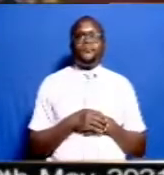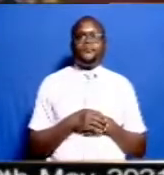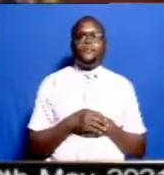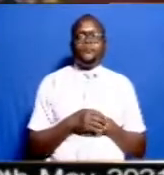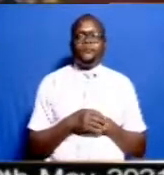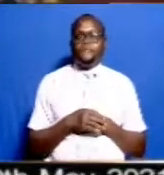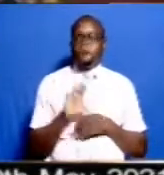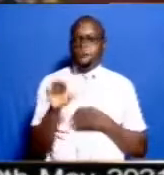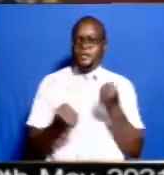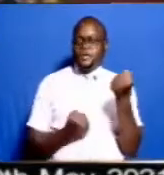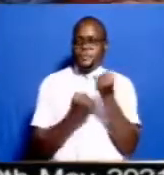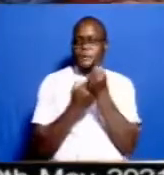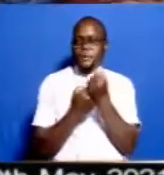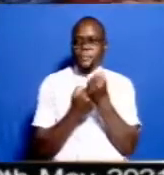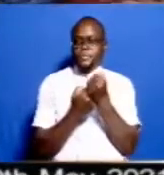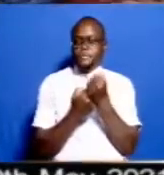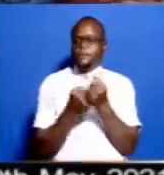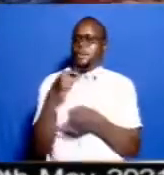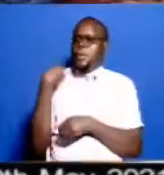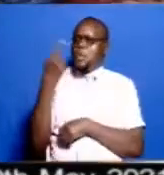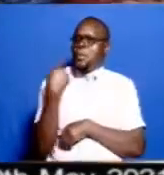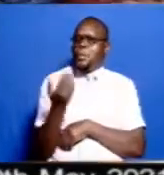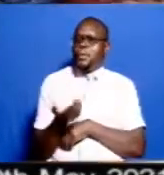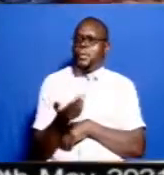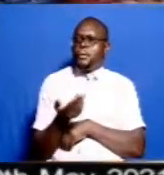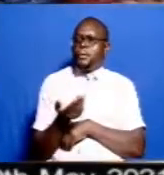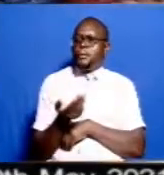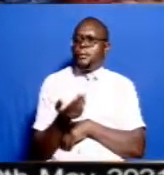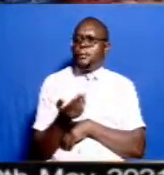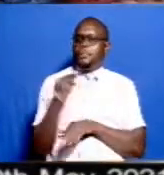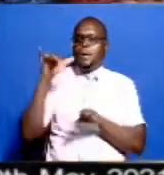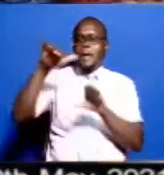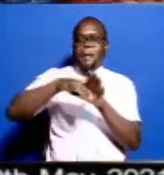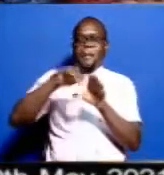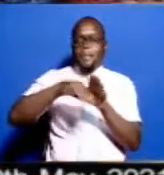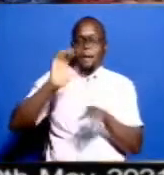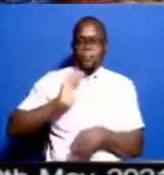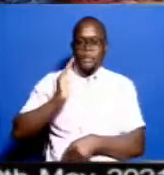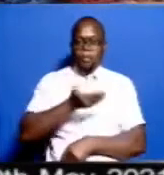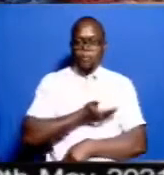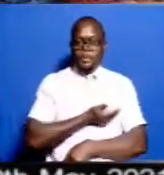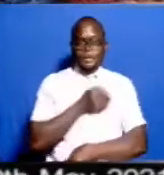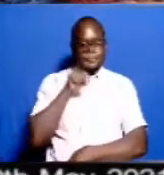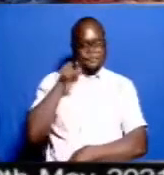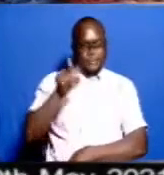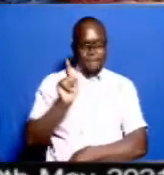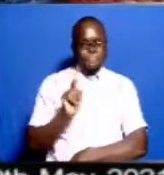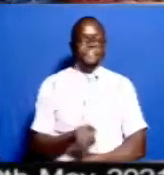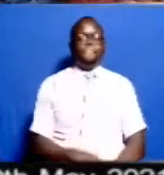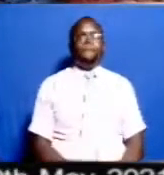to second. Who is? He's a member of the committee.